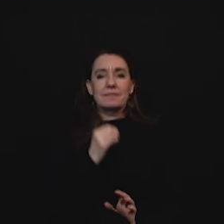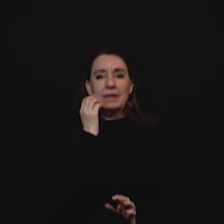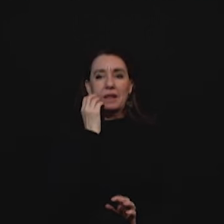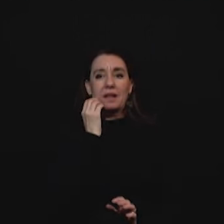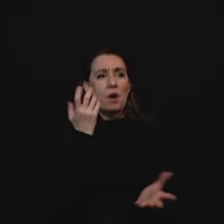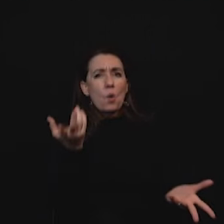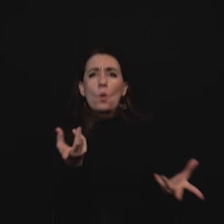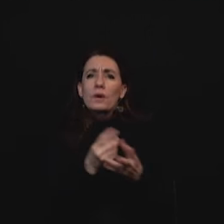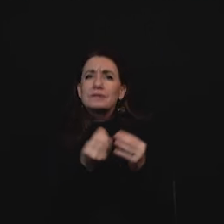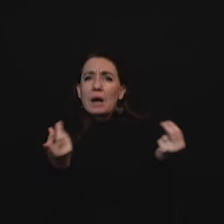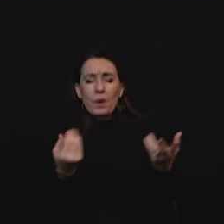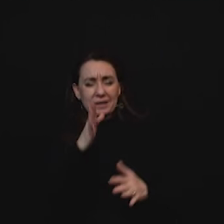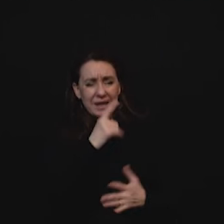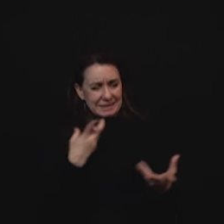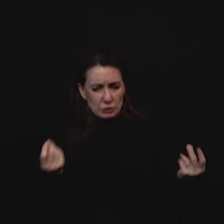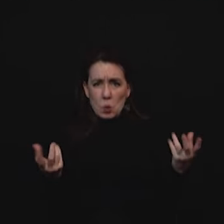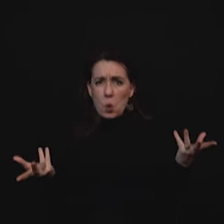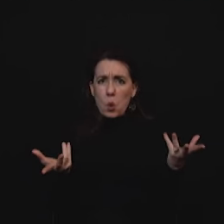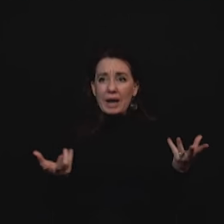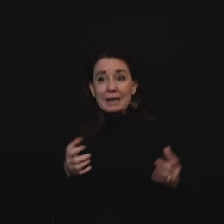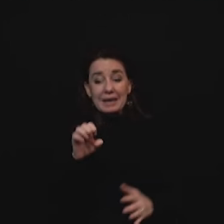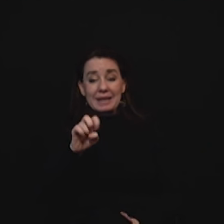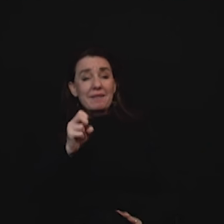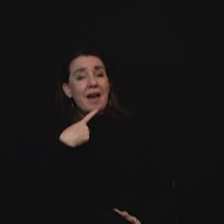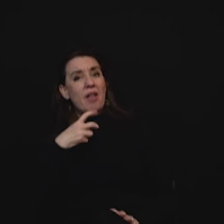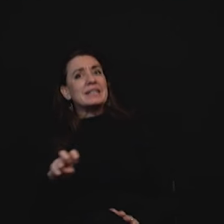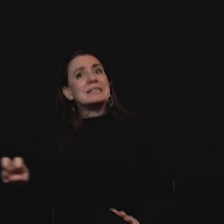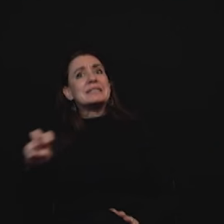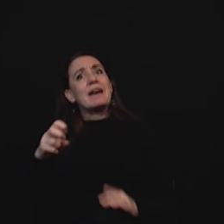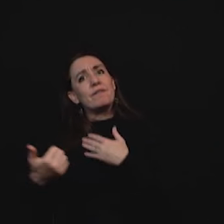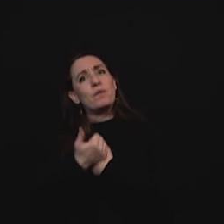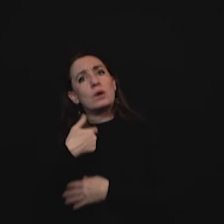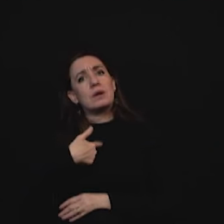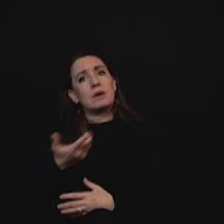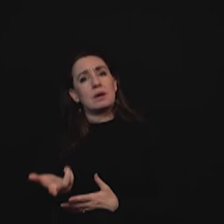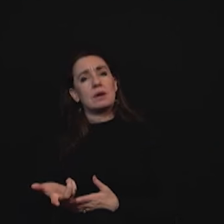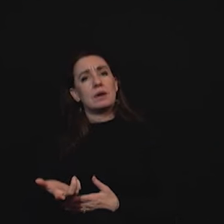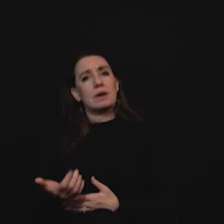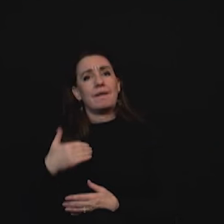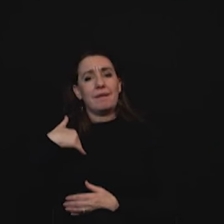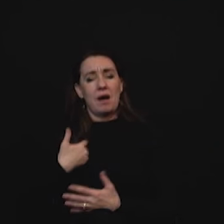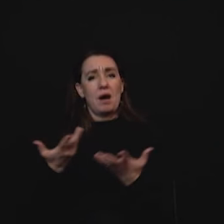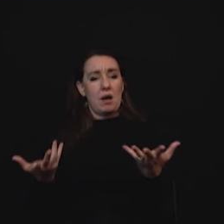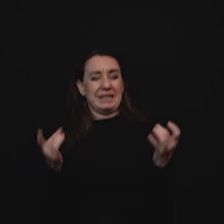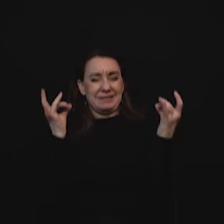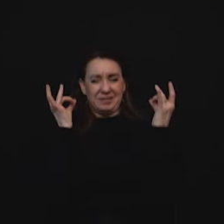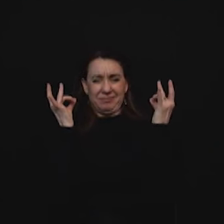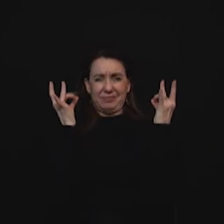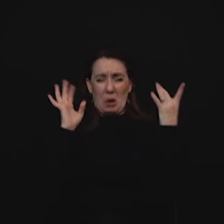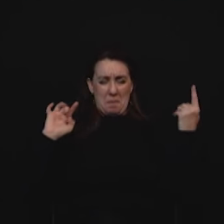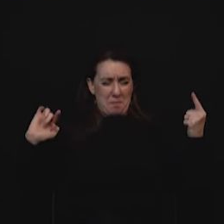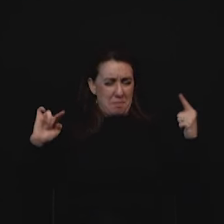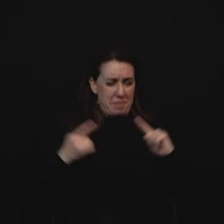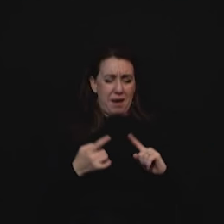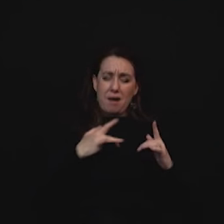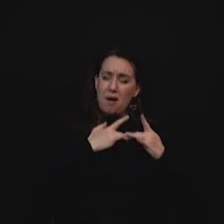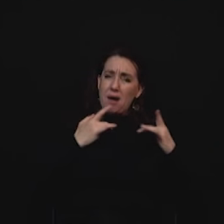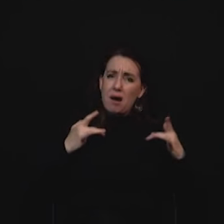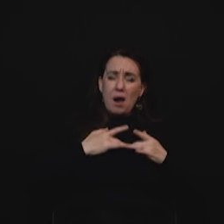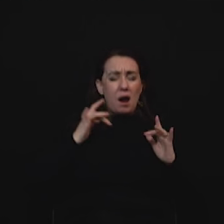"What have you done?" God asked. Eve said, "The serpent made me do it." And terrible pain came into God's